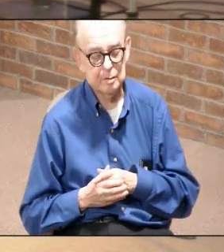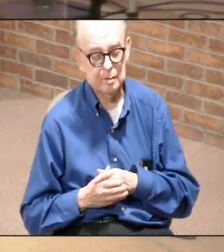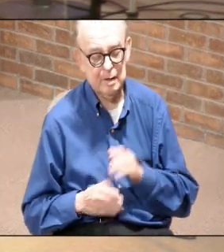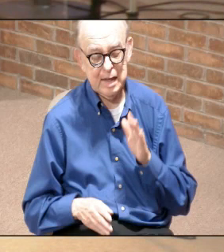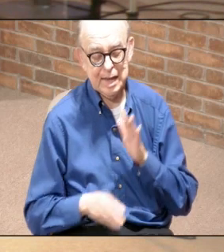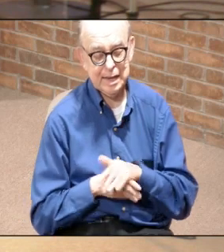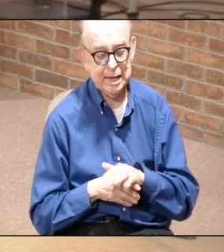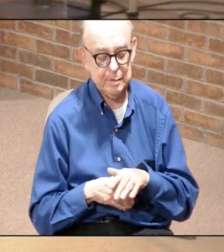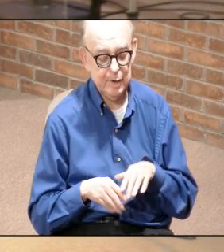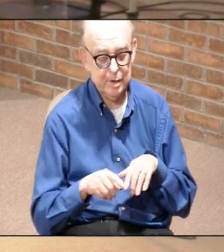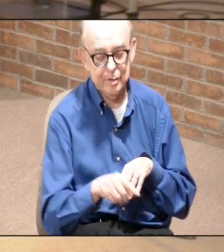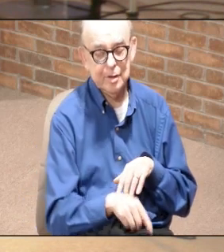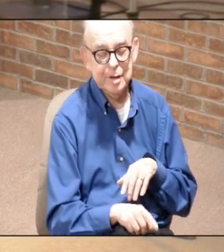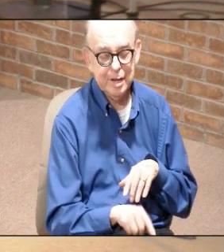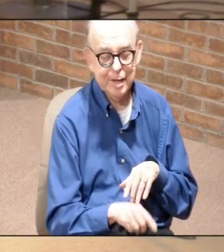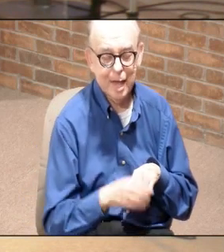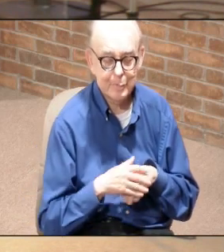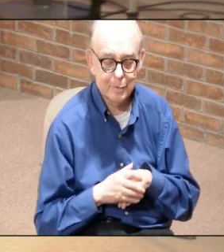something, you know?